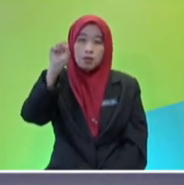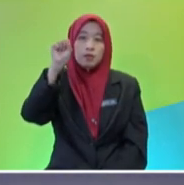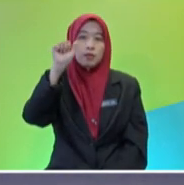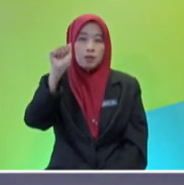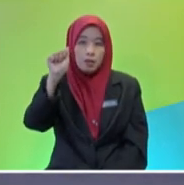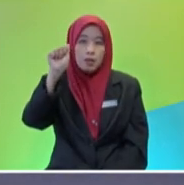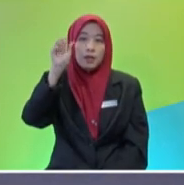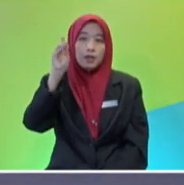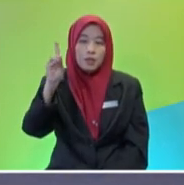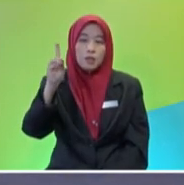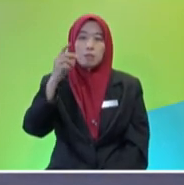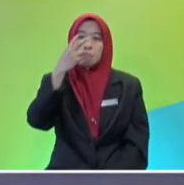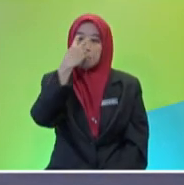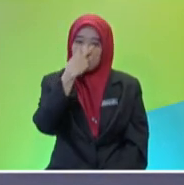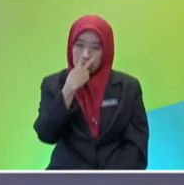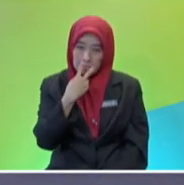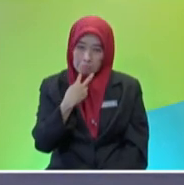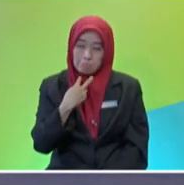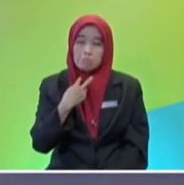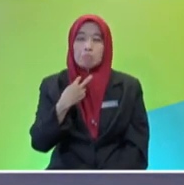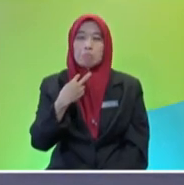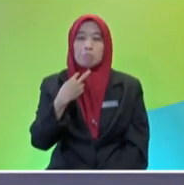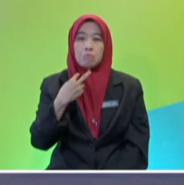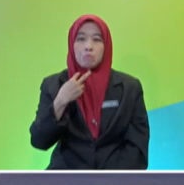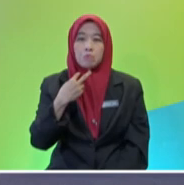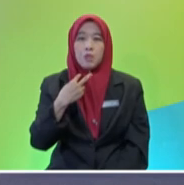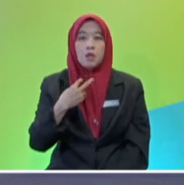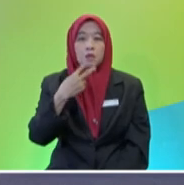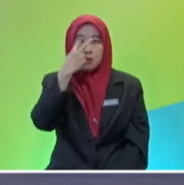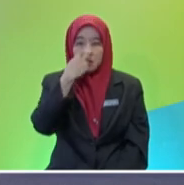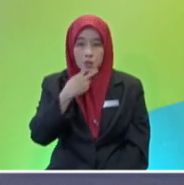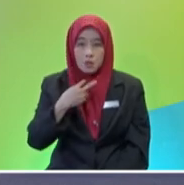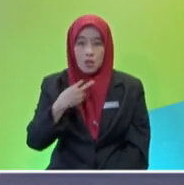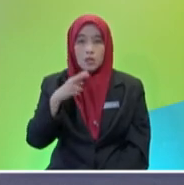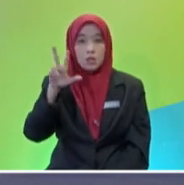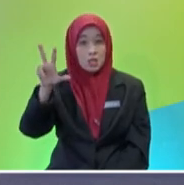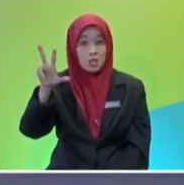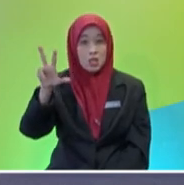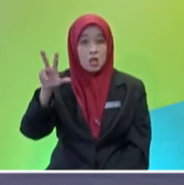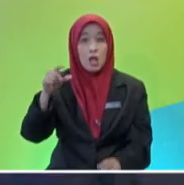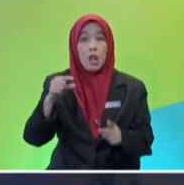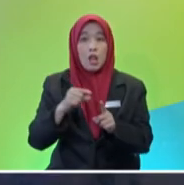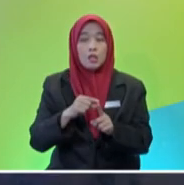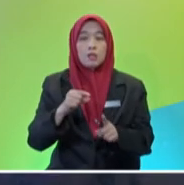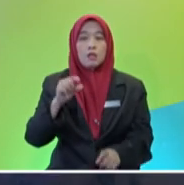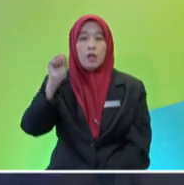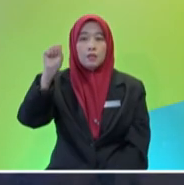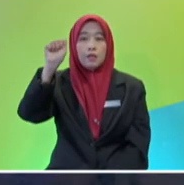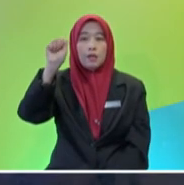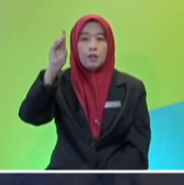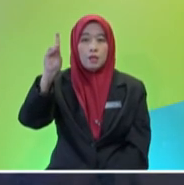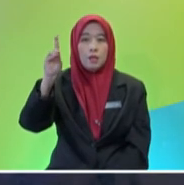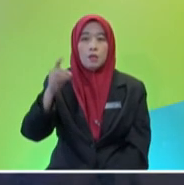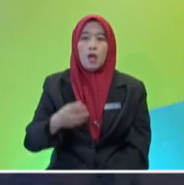S-A-D. Sad. Very good, Shafika. Sad consists only three letters, okay? Mm-hmm. S-A-D. And how about